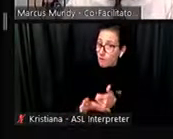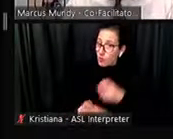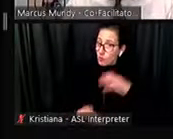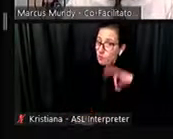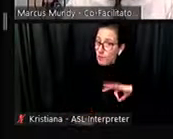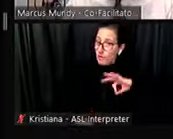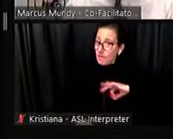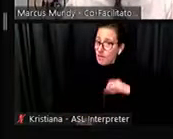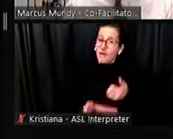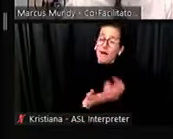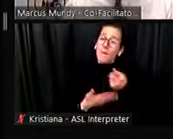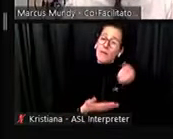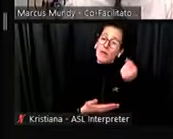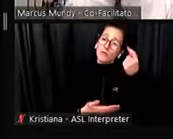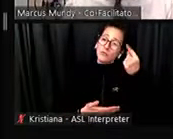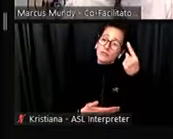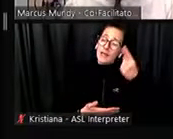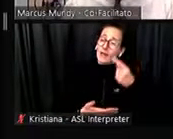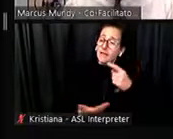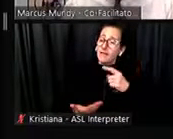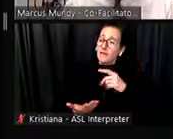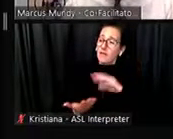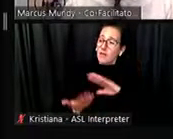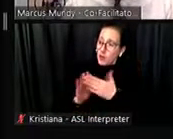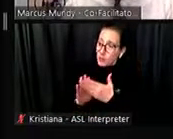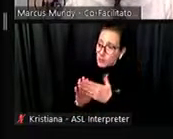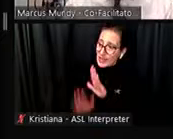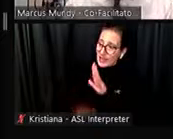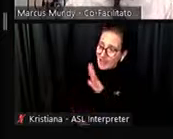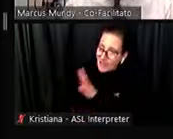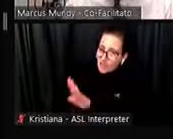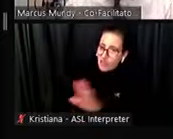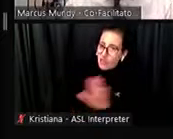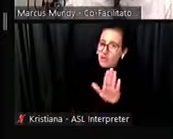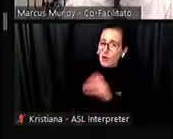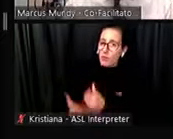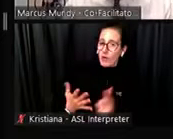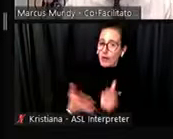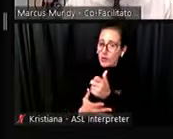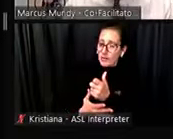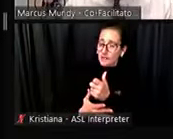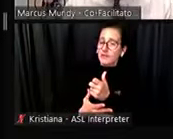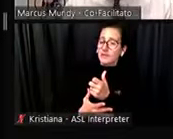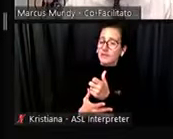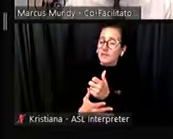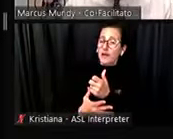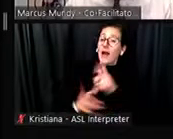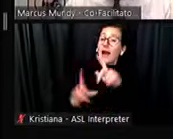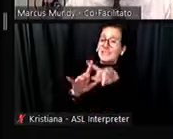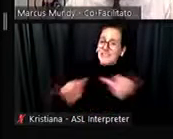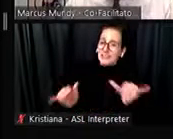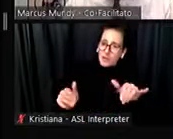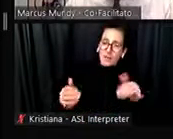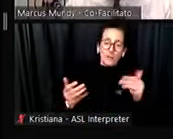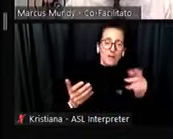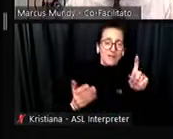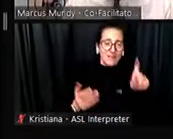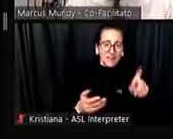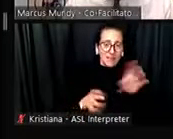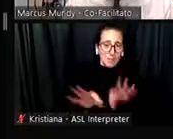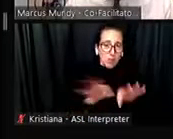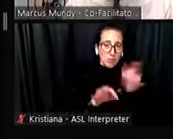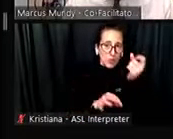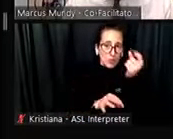understand where the priorities of our constituents are. And at the same time, trying to find a balance for what we